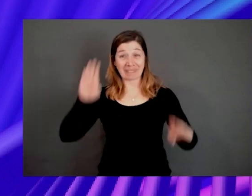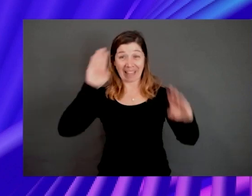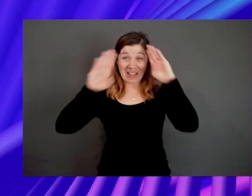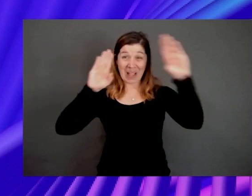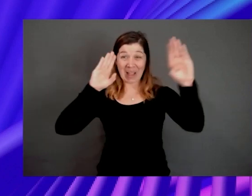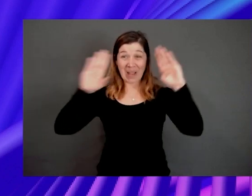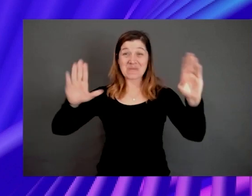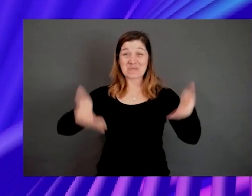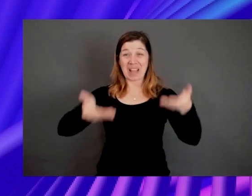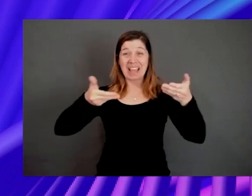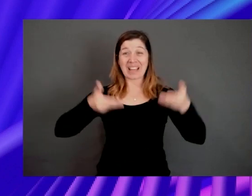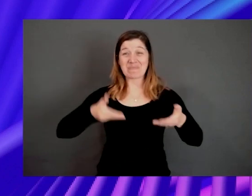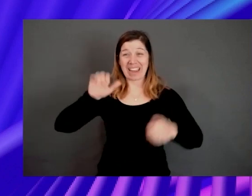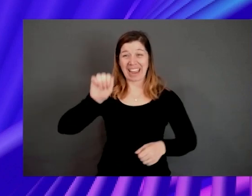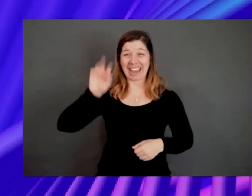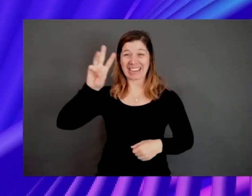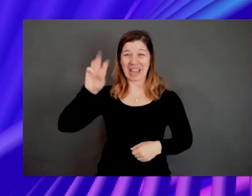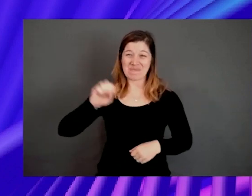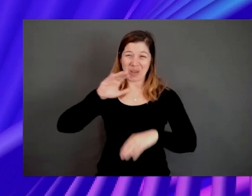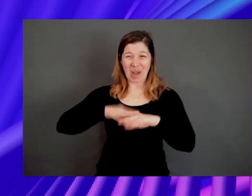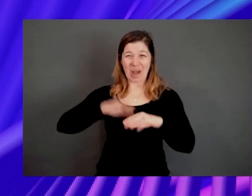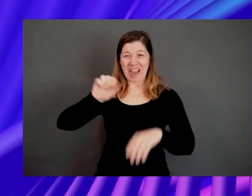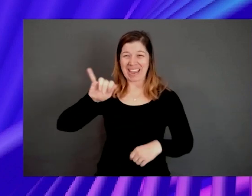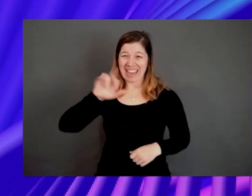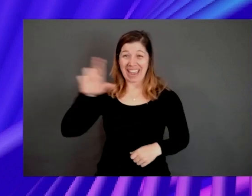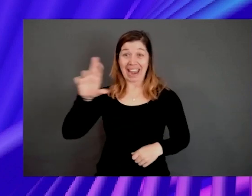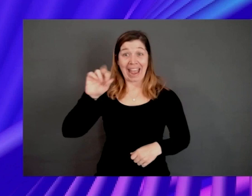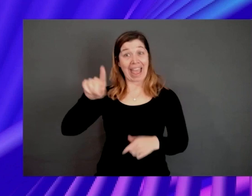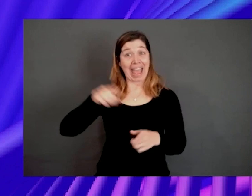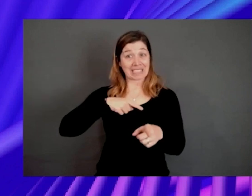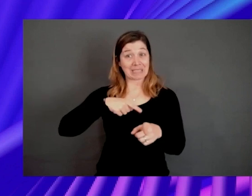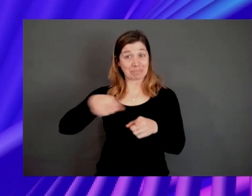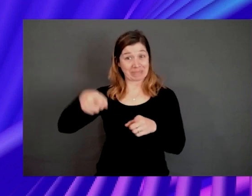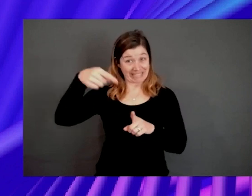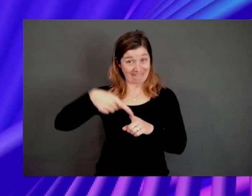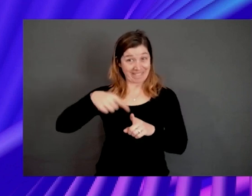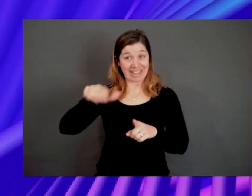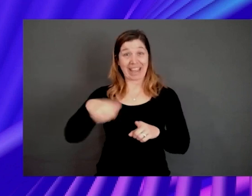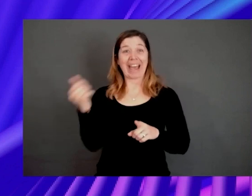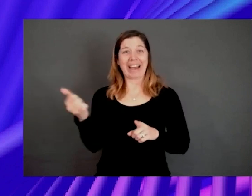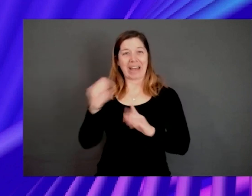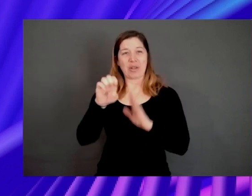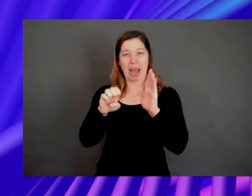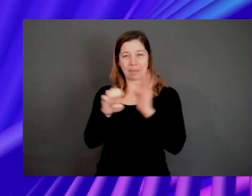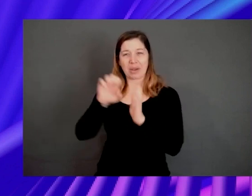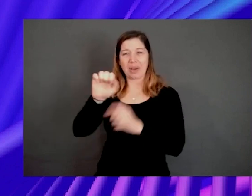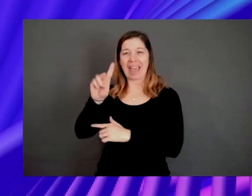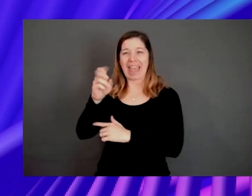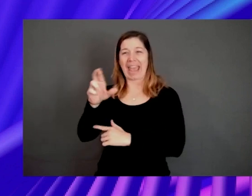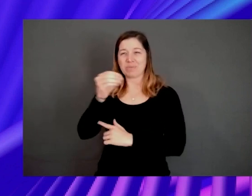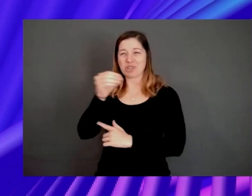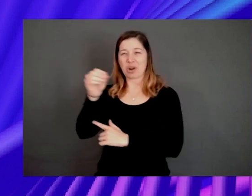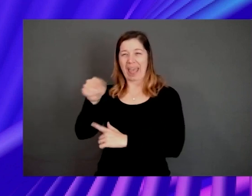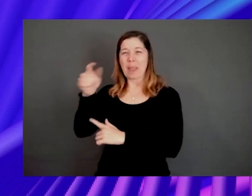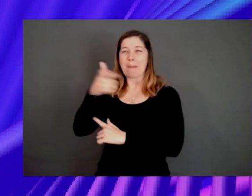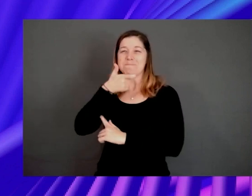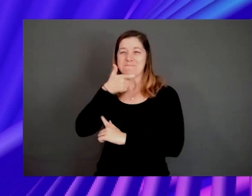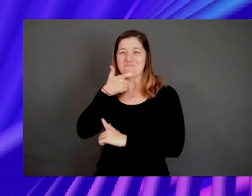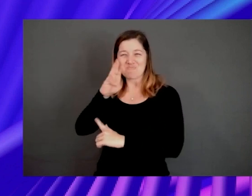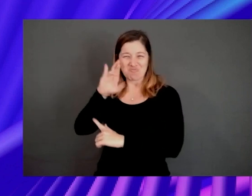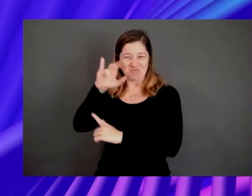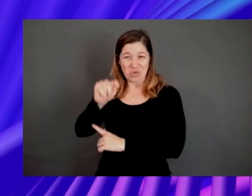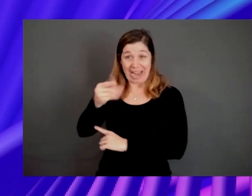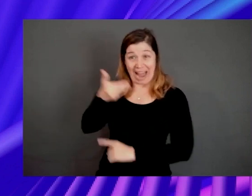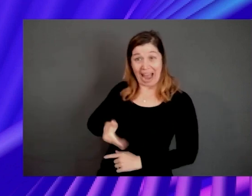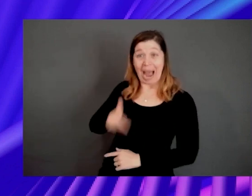welcome to AWS On Air, and specifically another episode of Amster and the Brit's Code Corner. So I'm the Brit, Steve Roberts, the developer